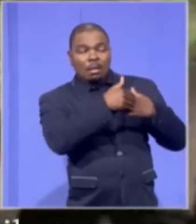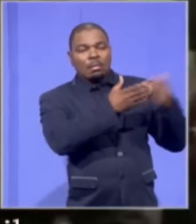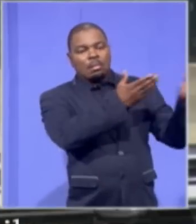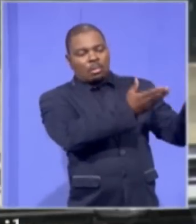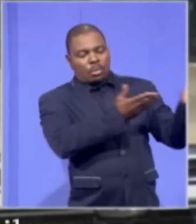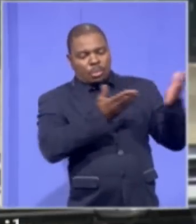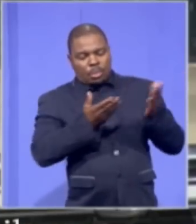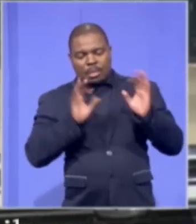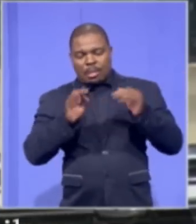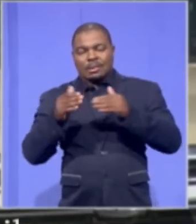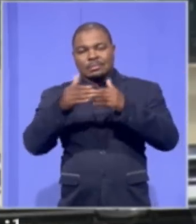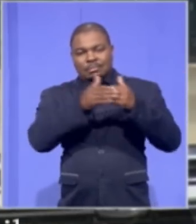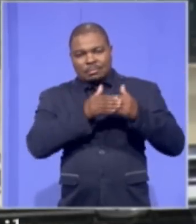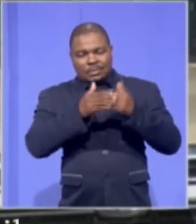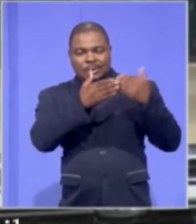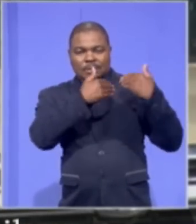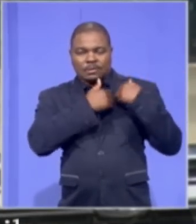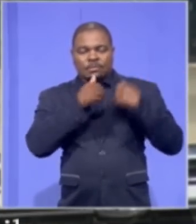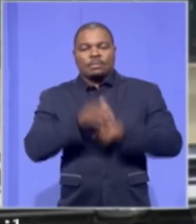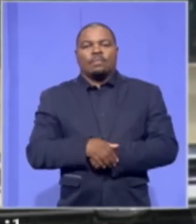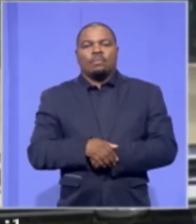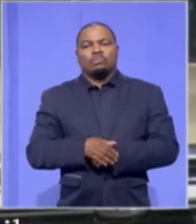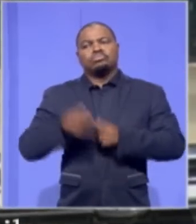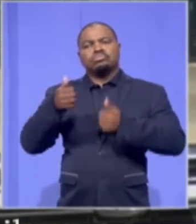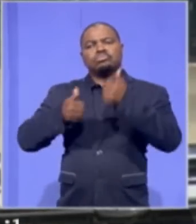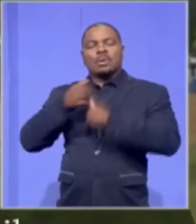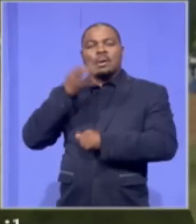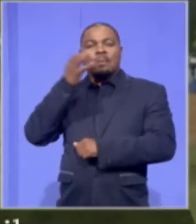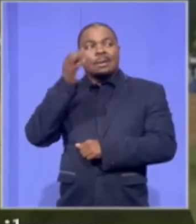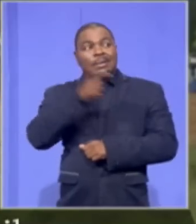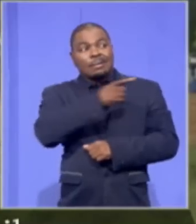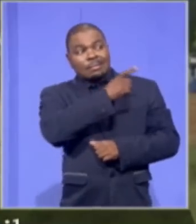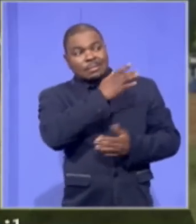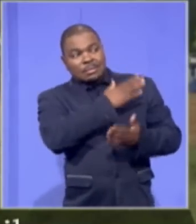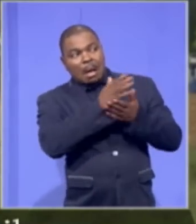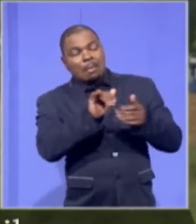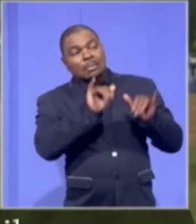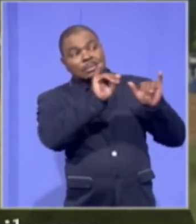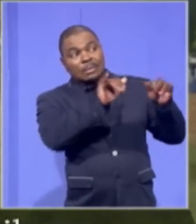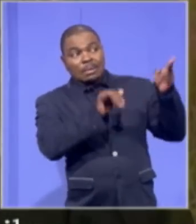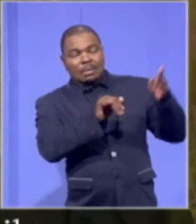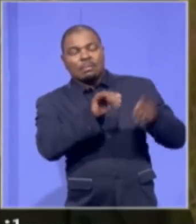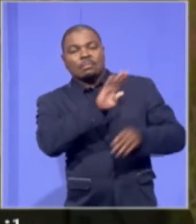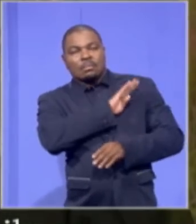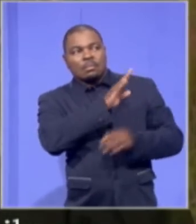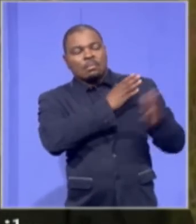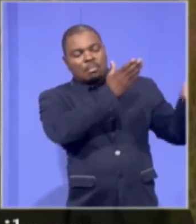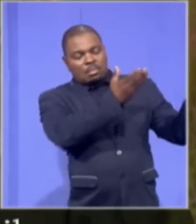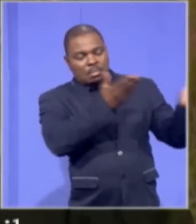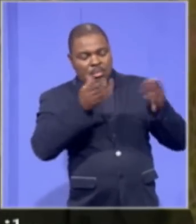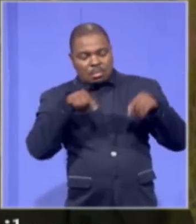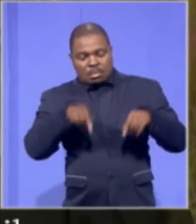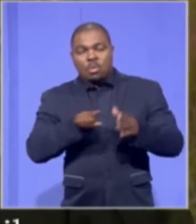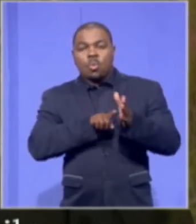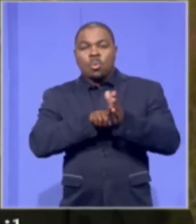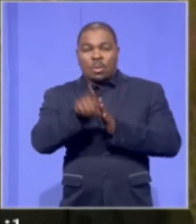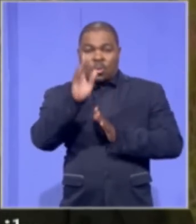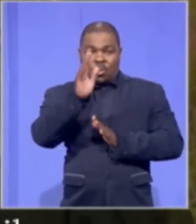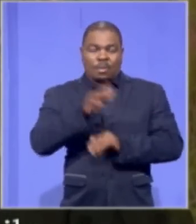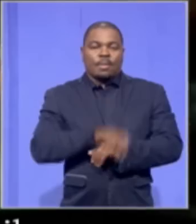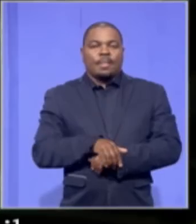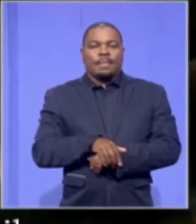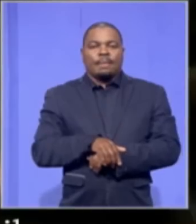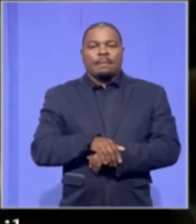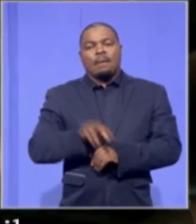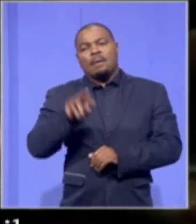a boa a bolokegile. Bahlankedi ba re mašole ao a šetšego a tla goroga mo nageng bekeng ye. Go sa le bjalo